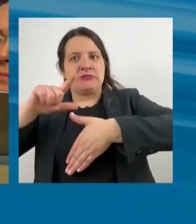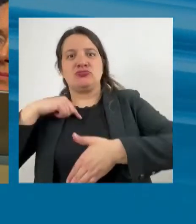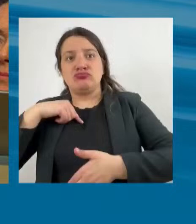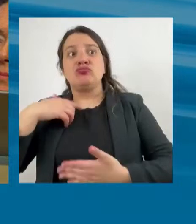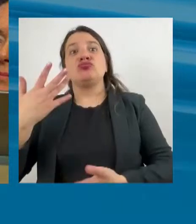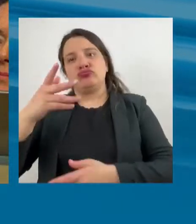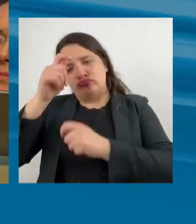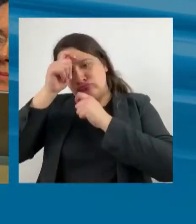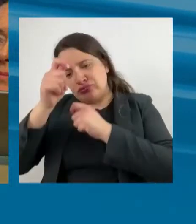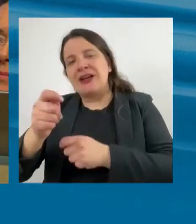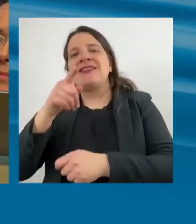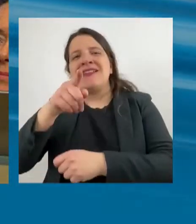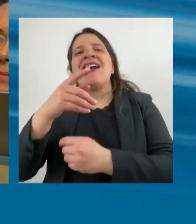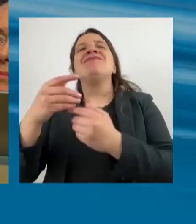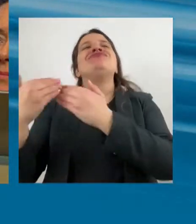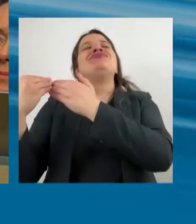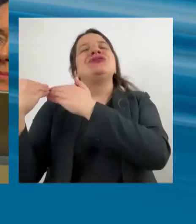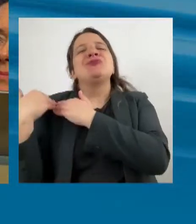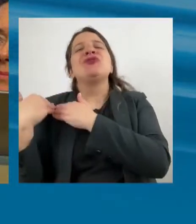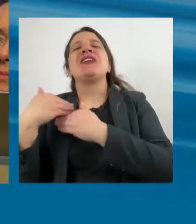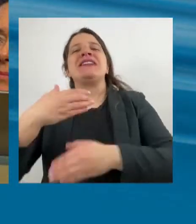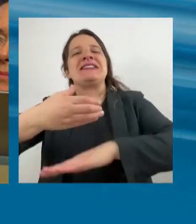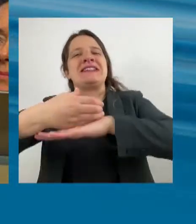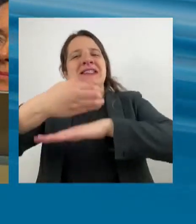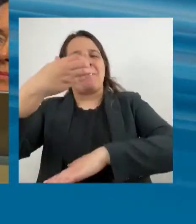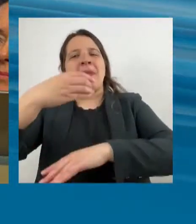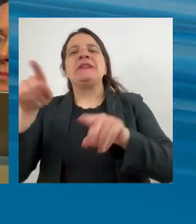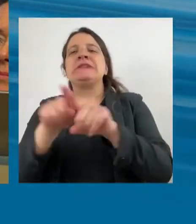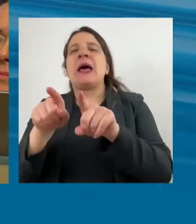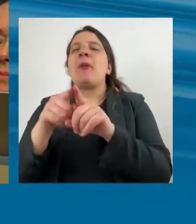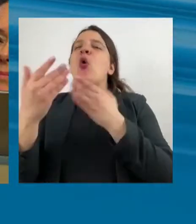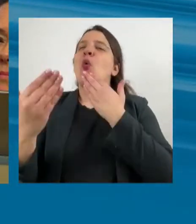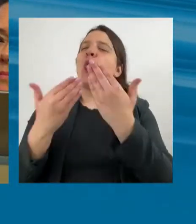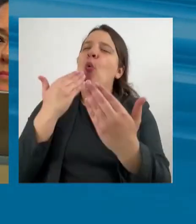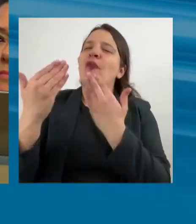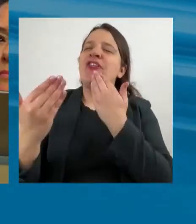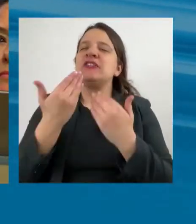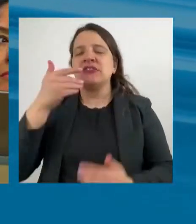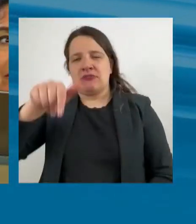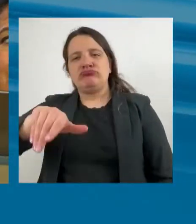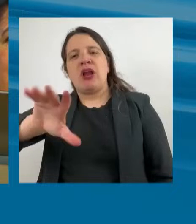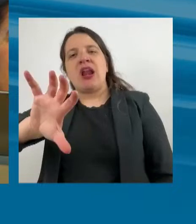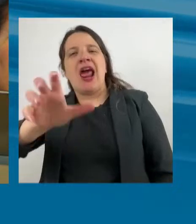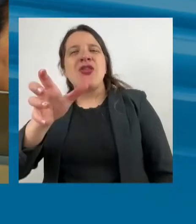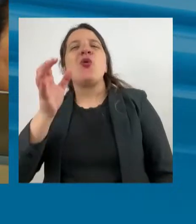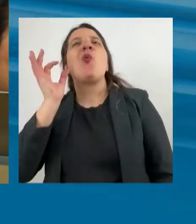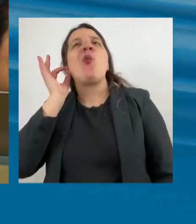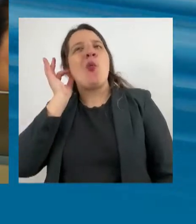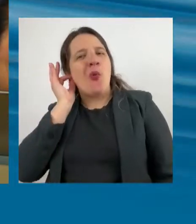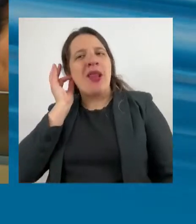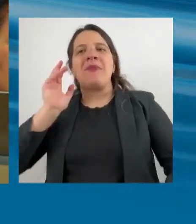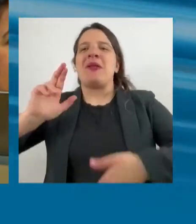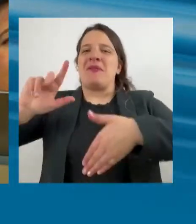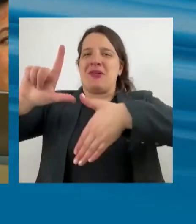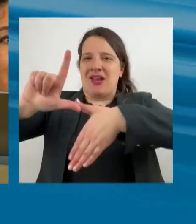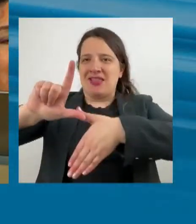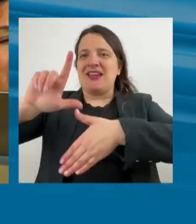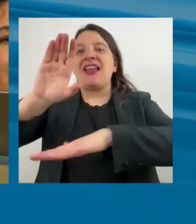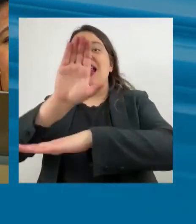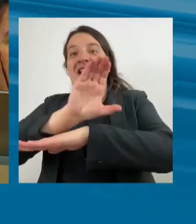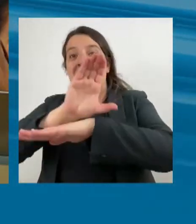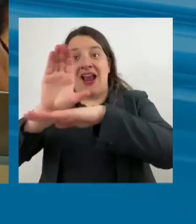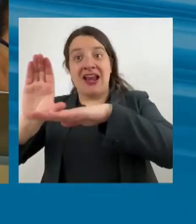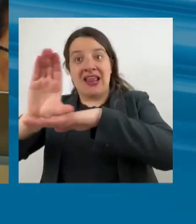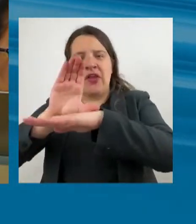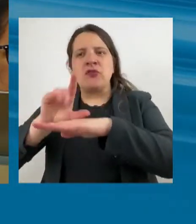here I would like to highlight the role played by ECLAC, especially the regional Conference of Women in Latin